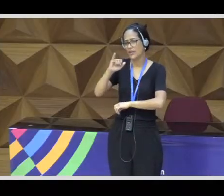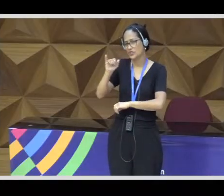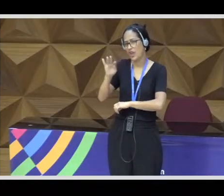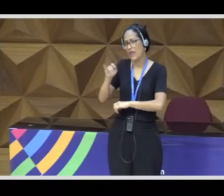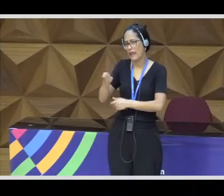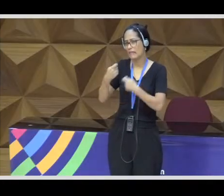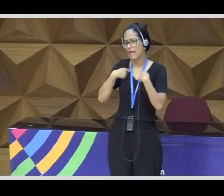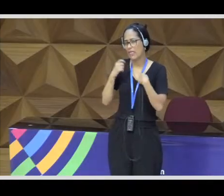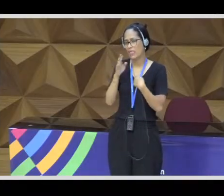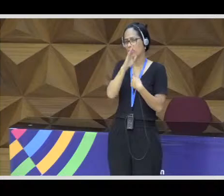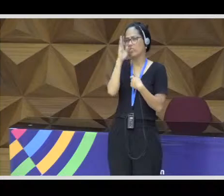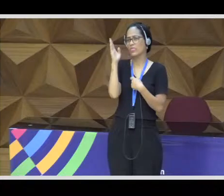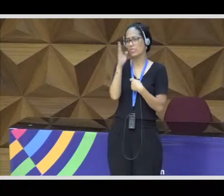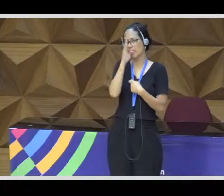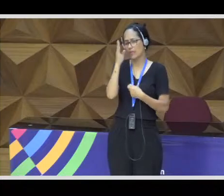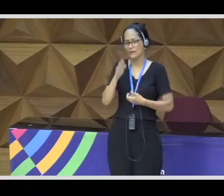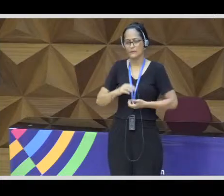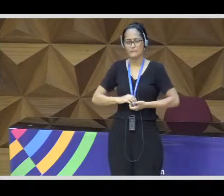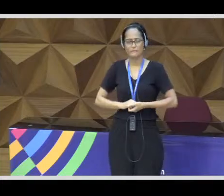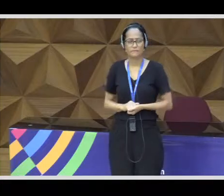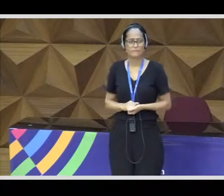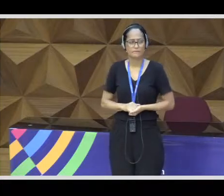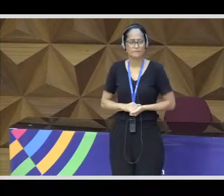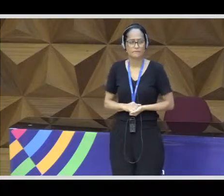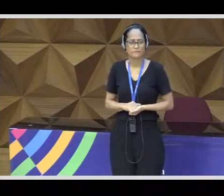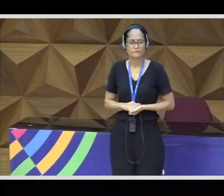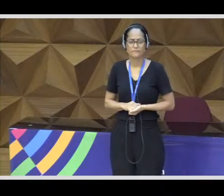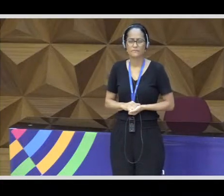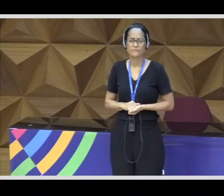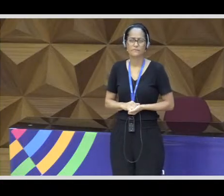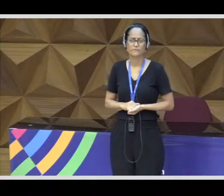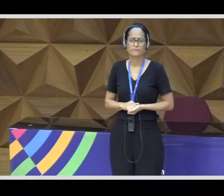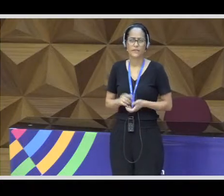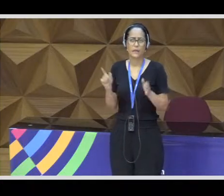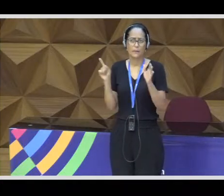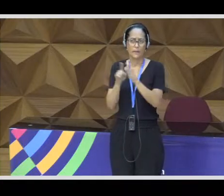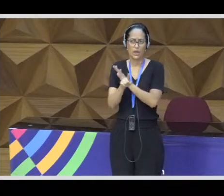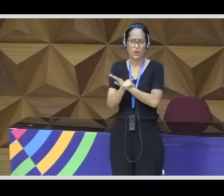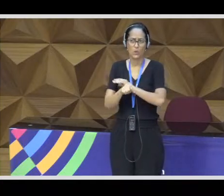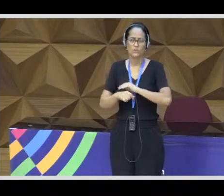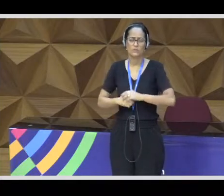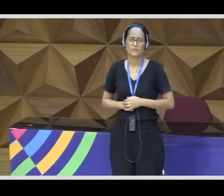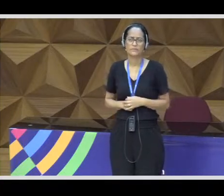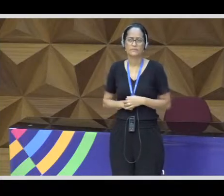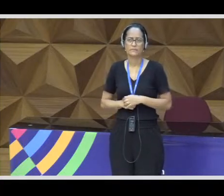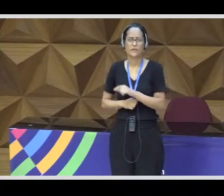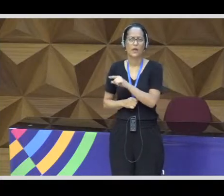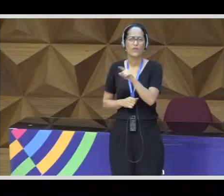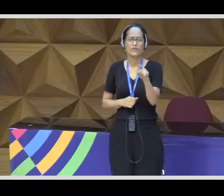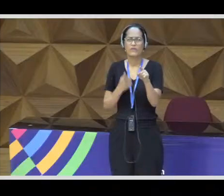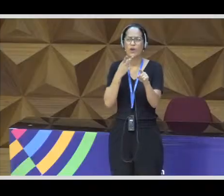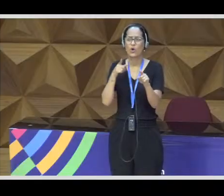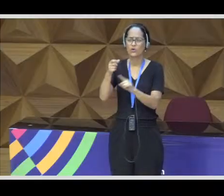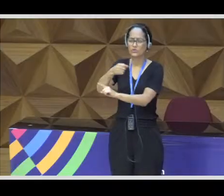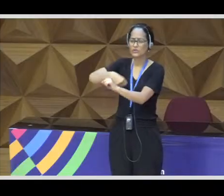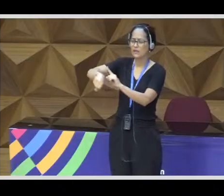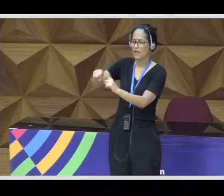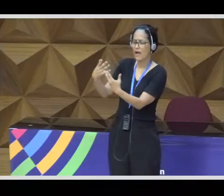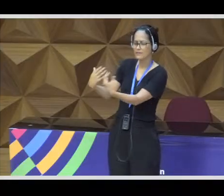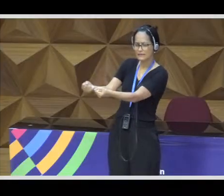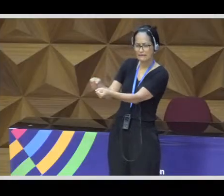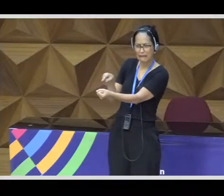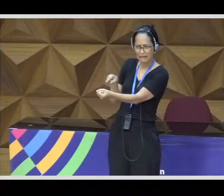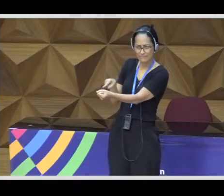Hi, Steve. You mentioned this question of social acceptability. And do you think that